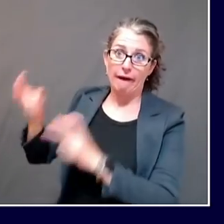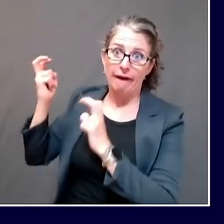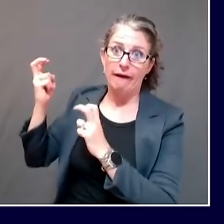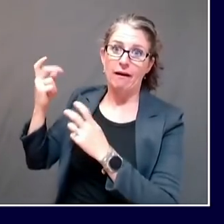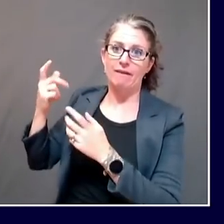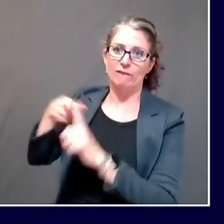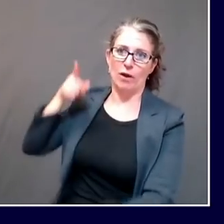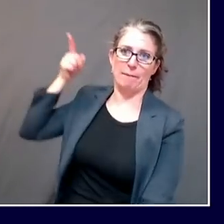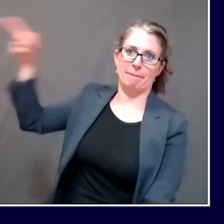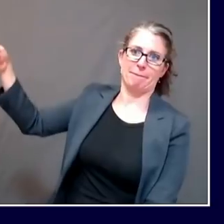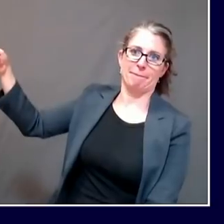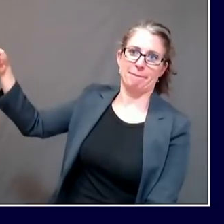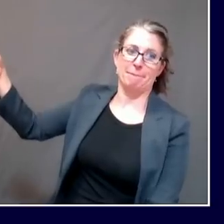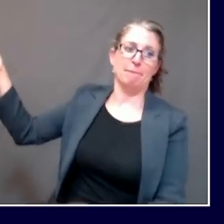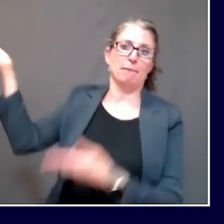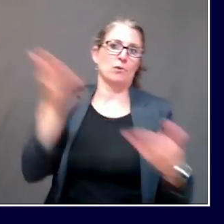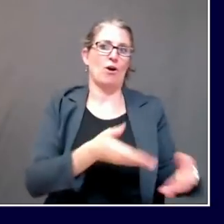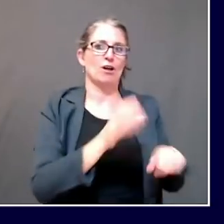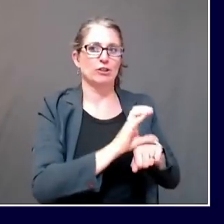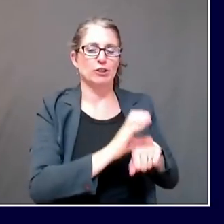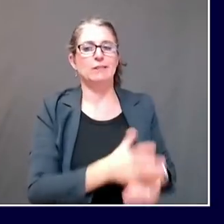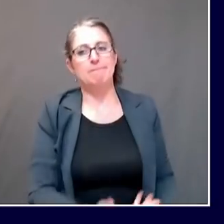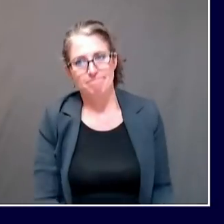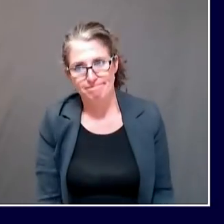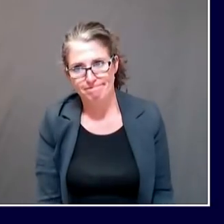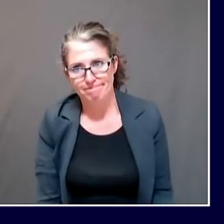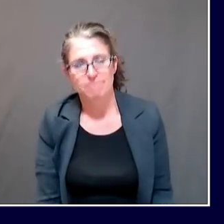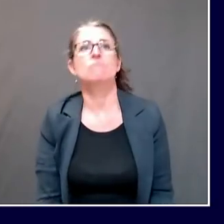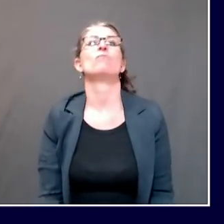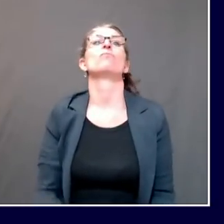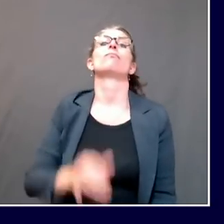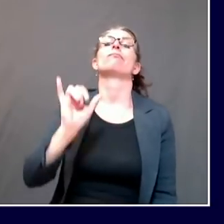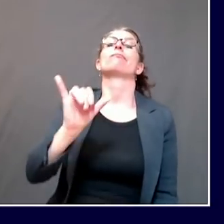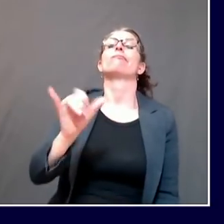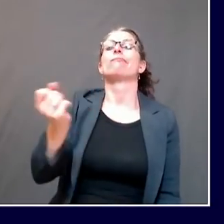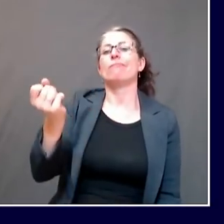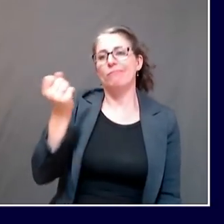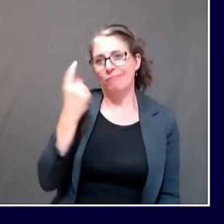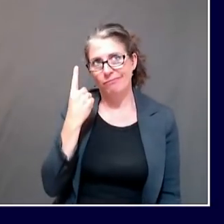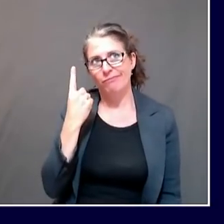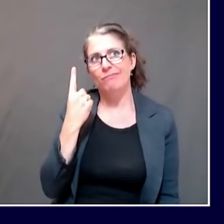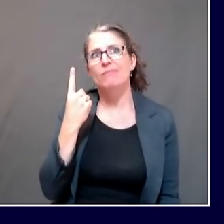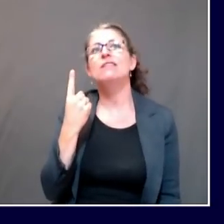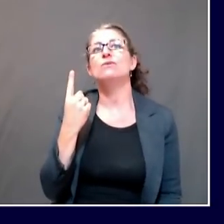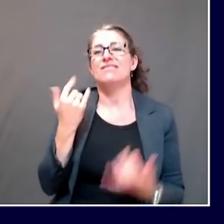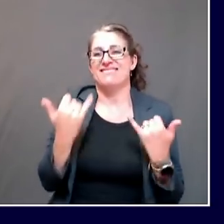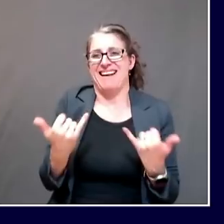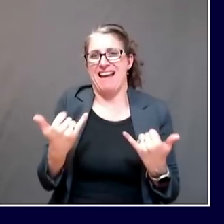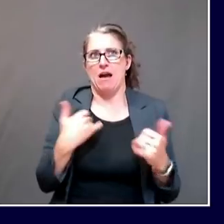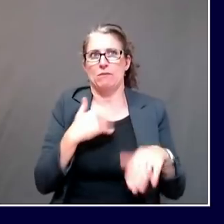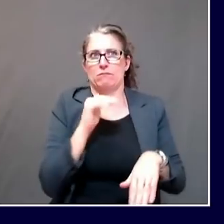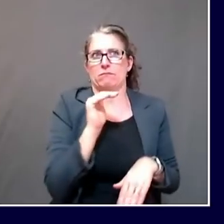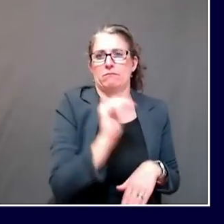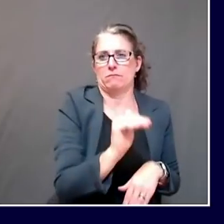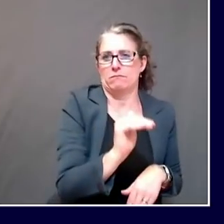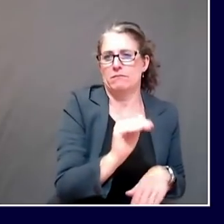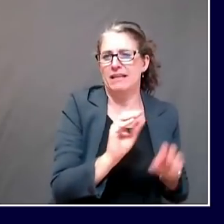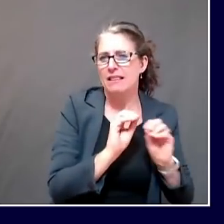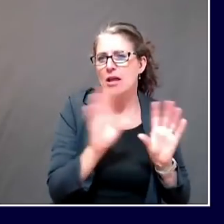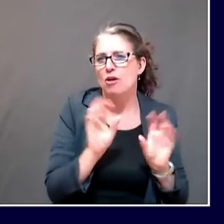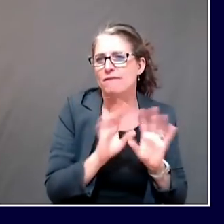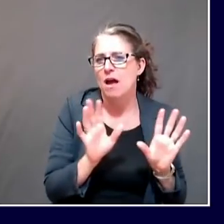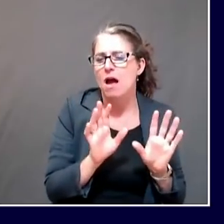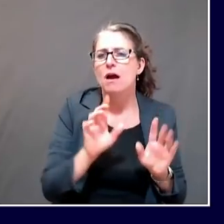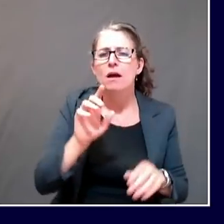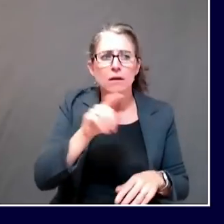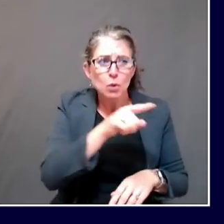we've uncovered with the church lines up with any of the illnesses that those individuals who attended the wedding may have had. Right now, it's